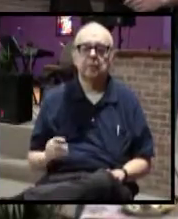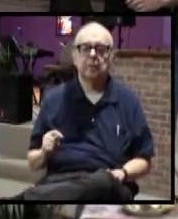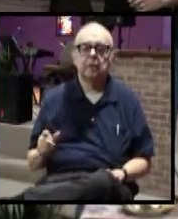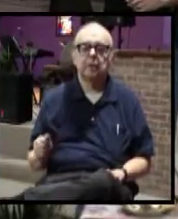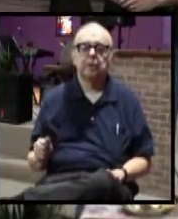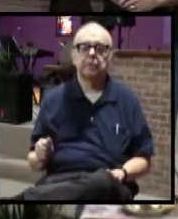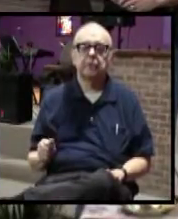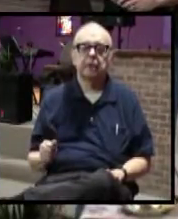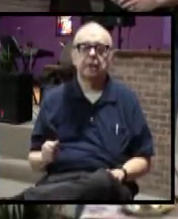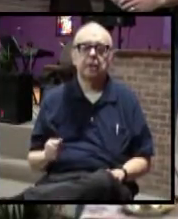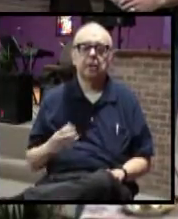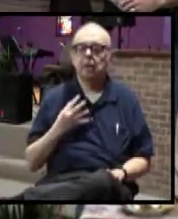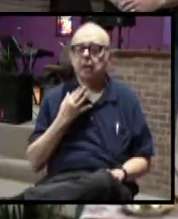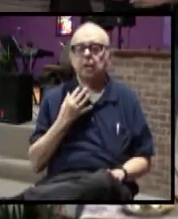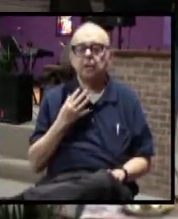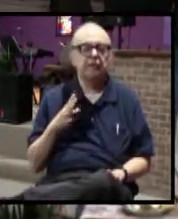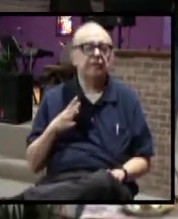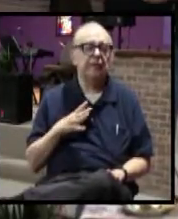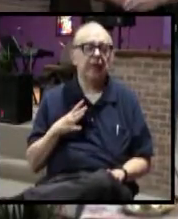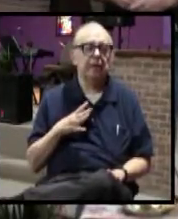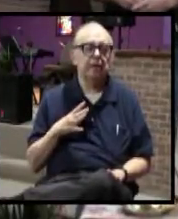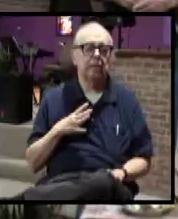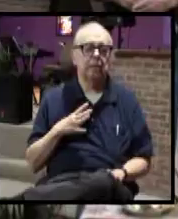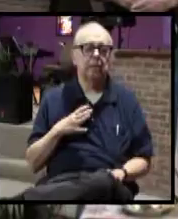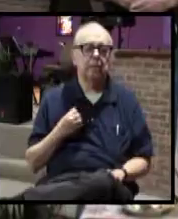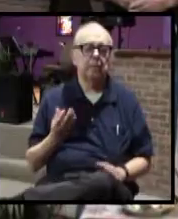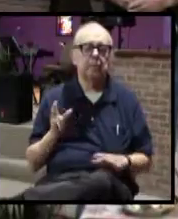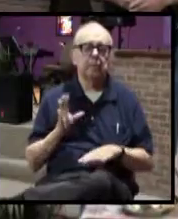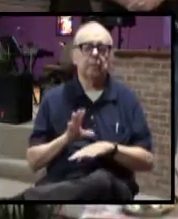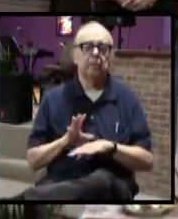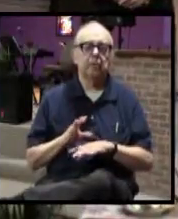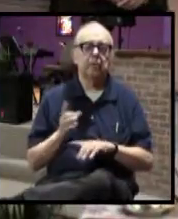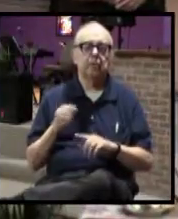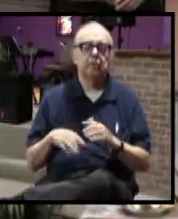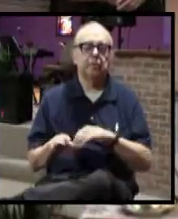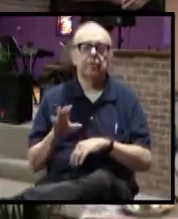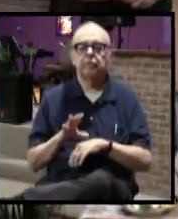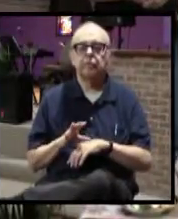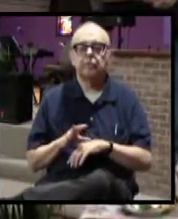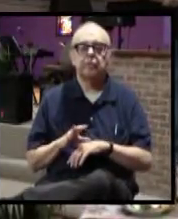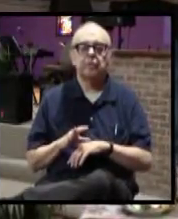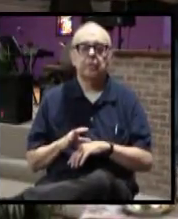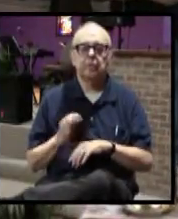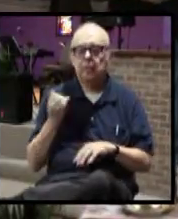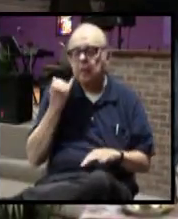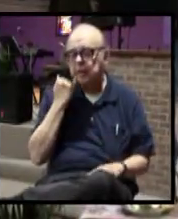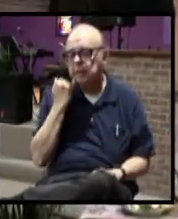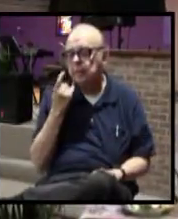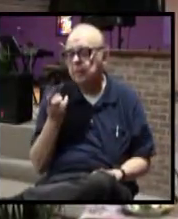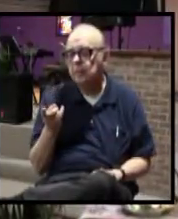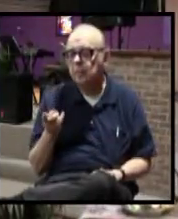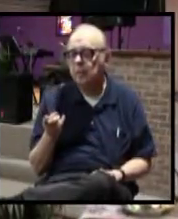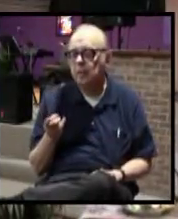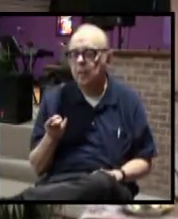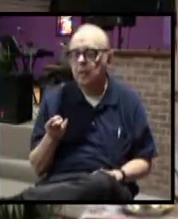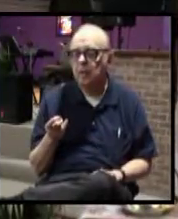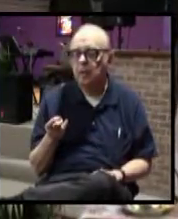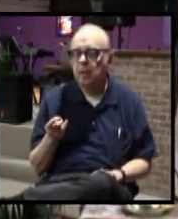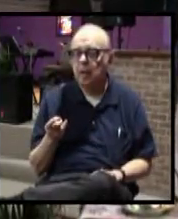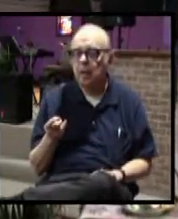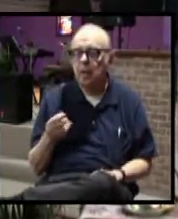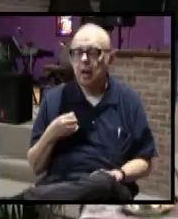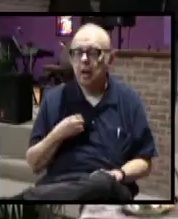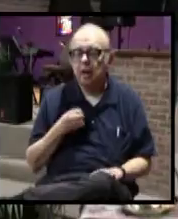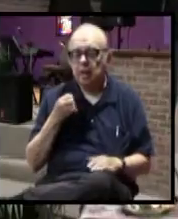was still light. And everything was fine. There were a lot of churches that you could not go into that church if you